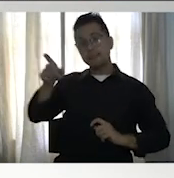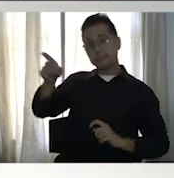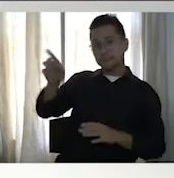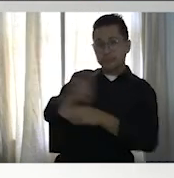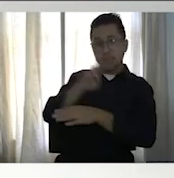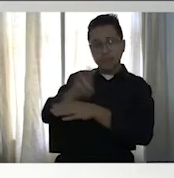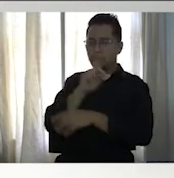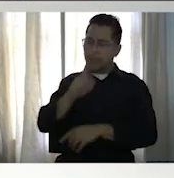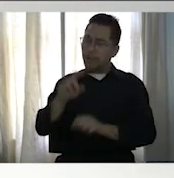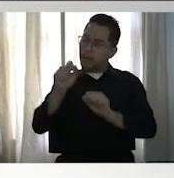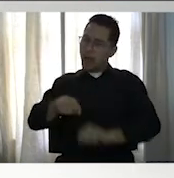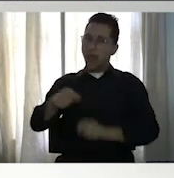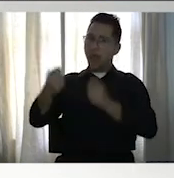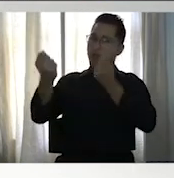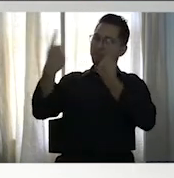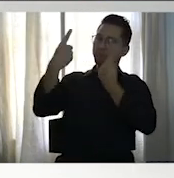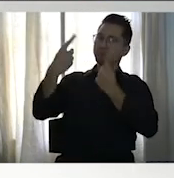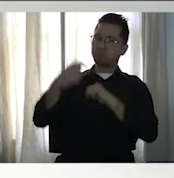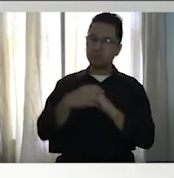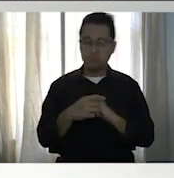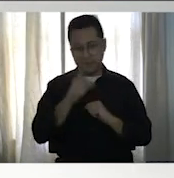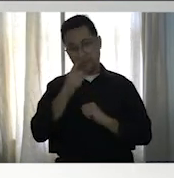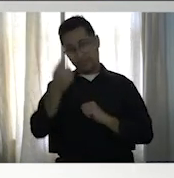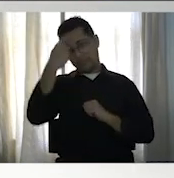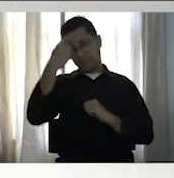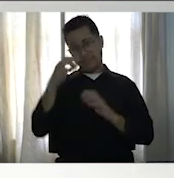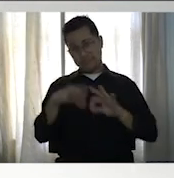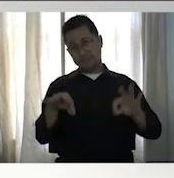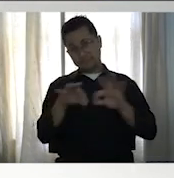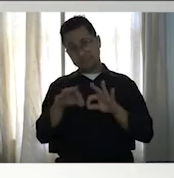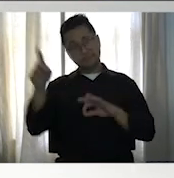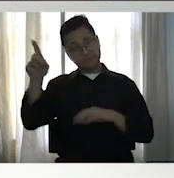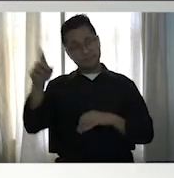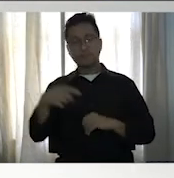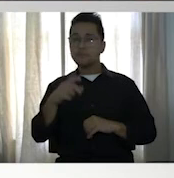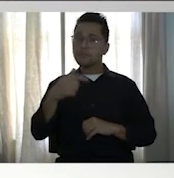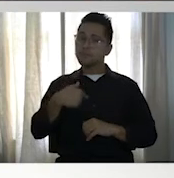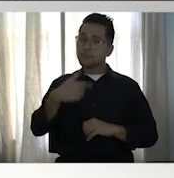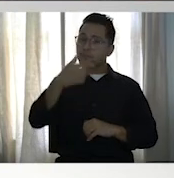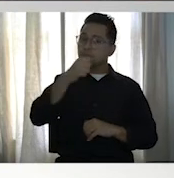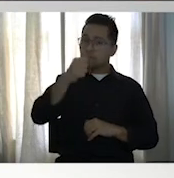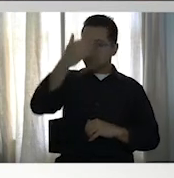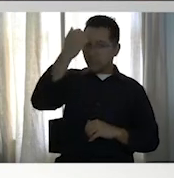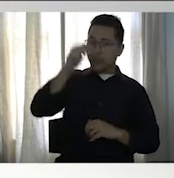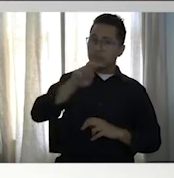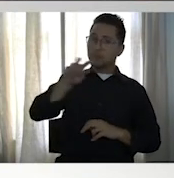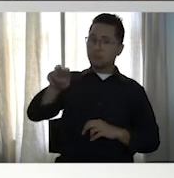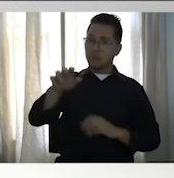really relational. So I think that's important. So don't forget to look at your handout.